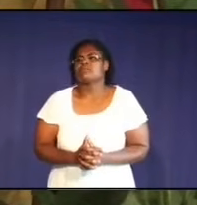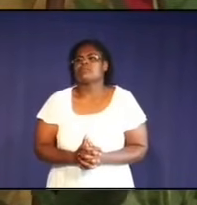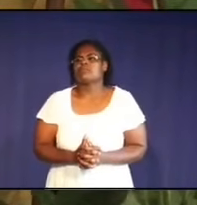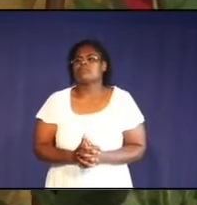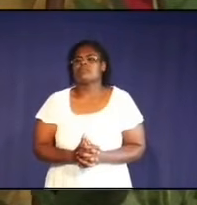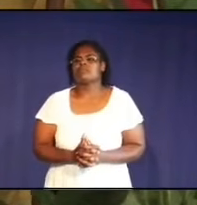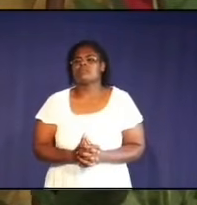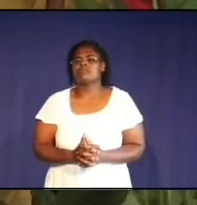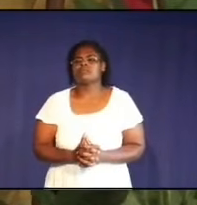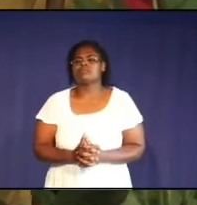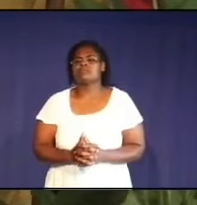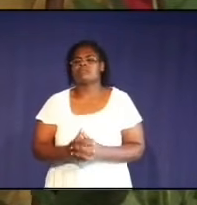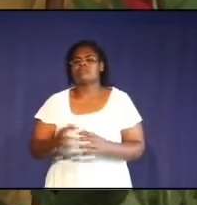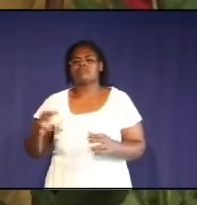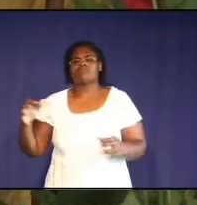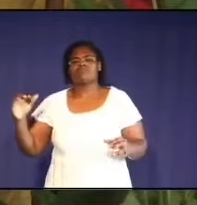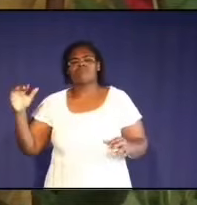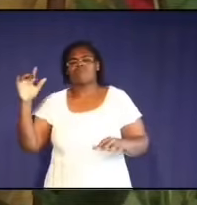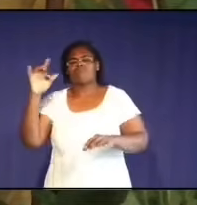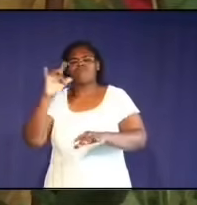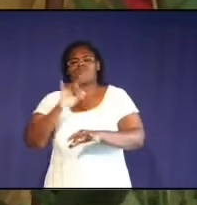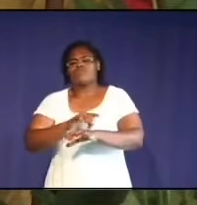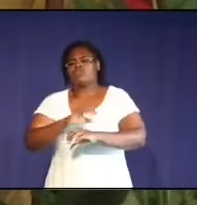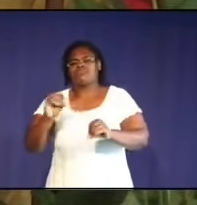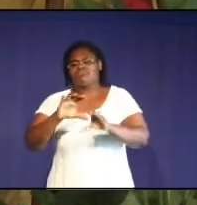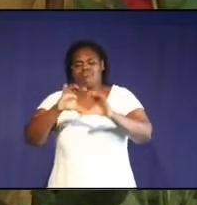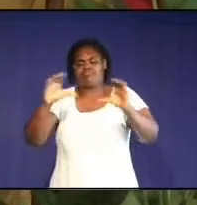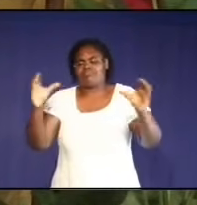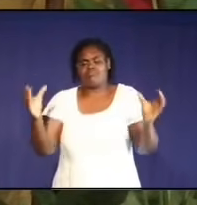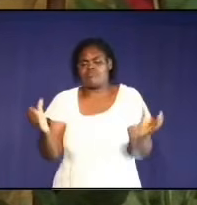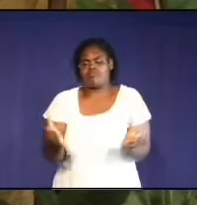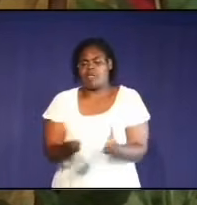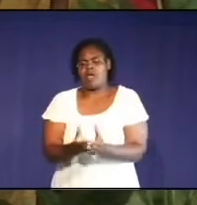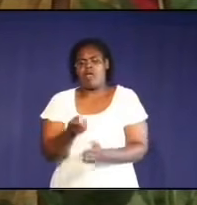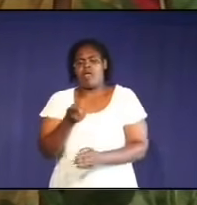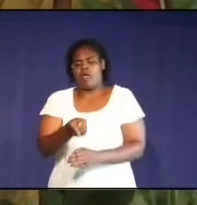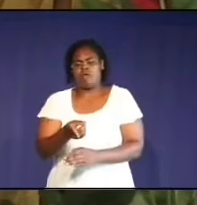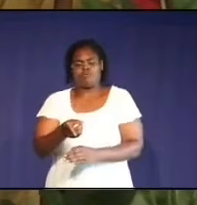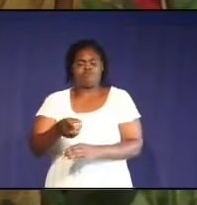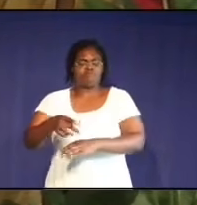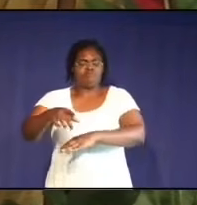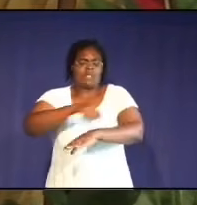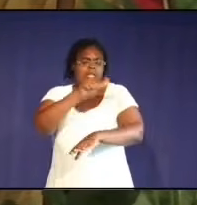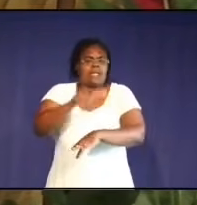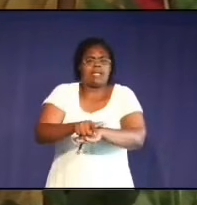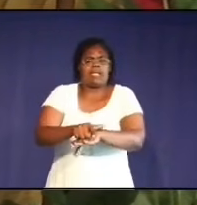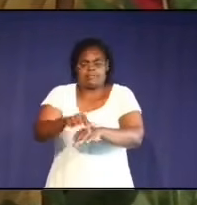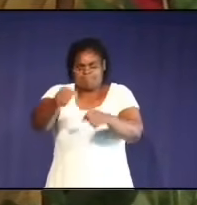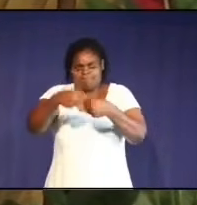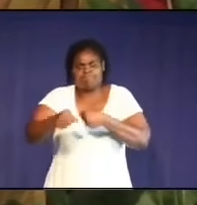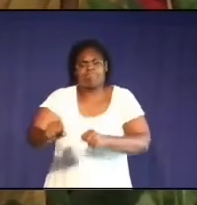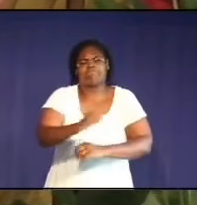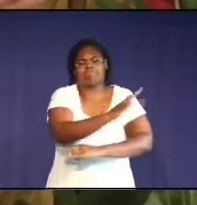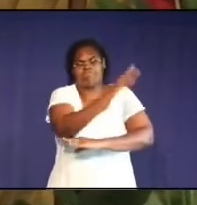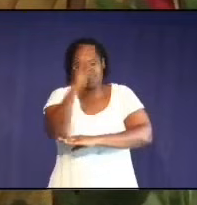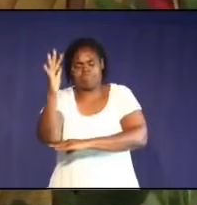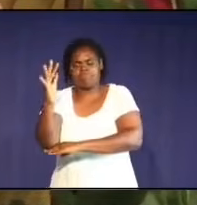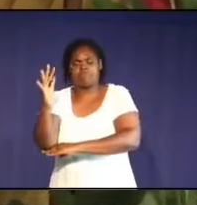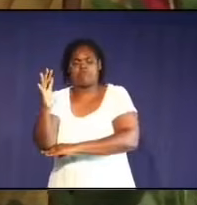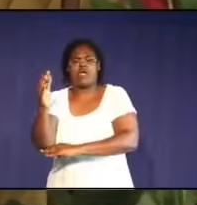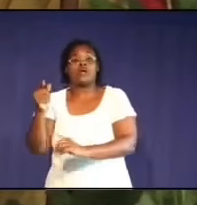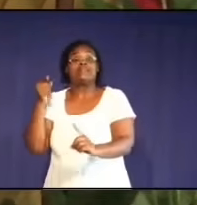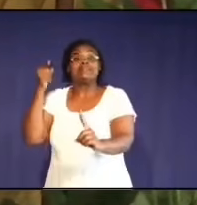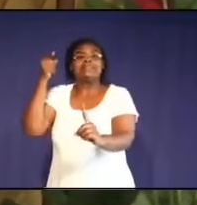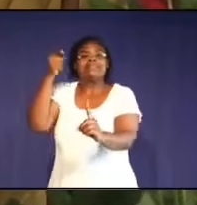do not hurt the earth, the land, the sea, nor the trees, until we seal